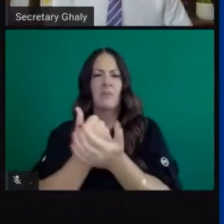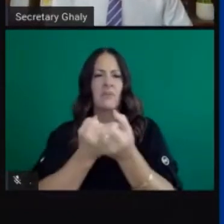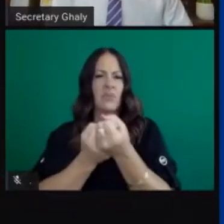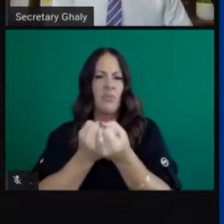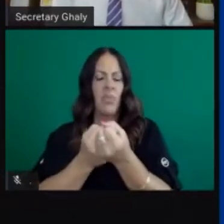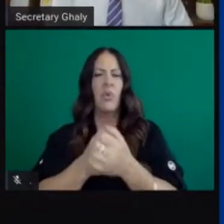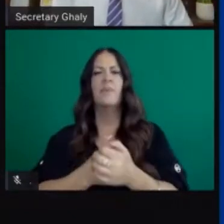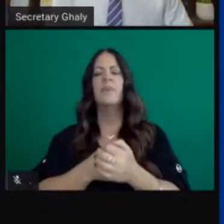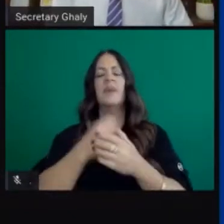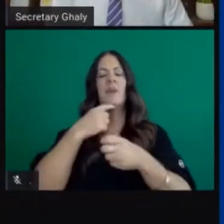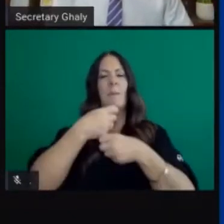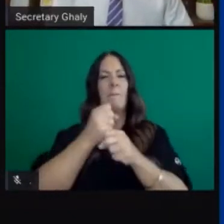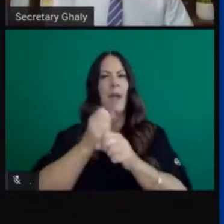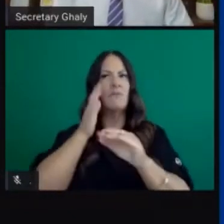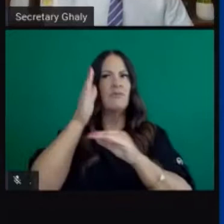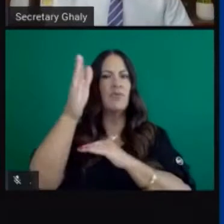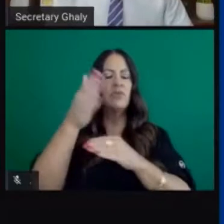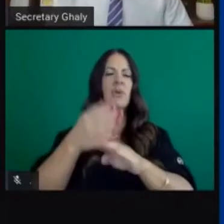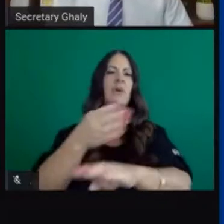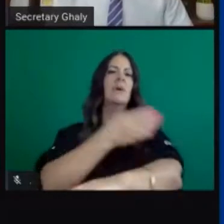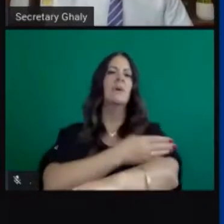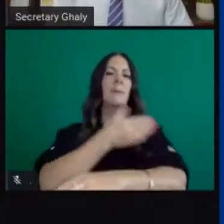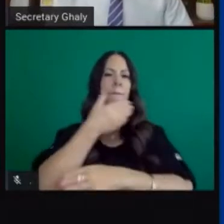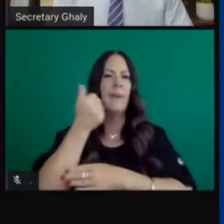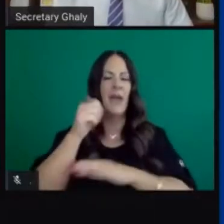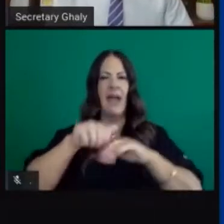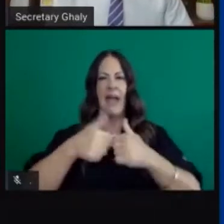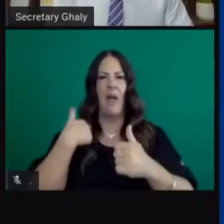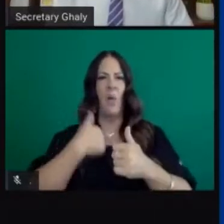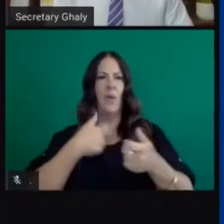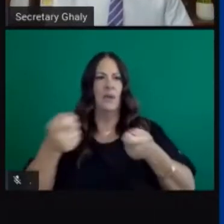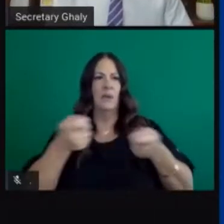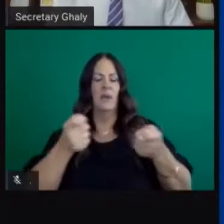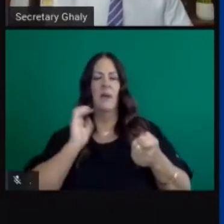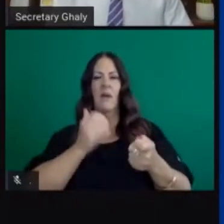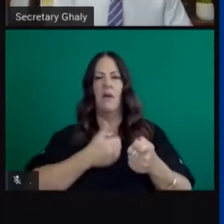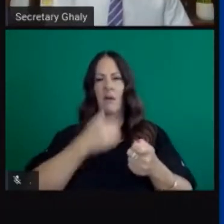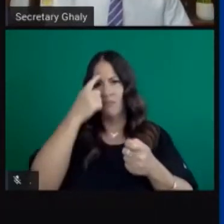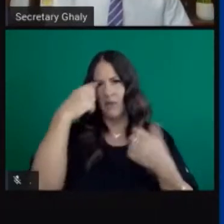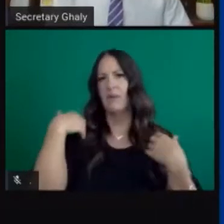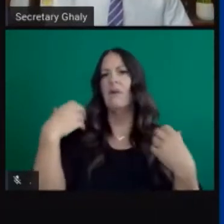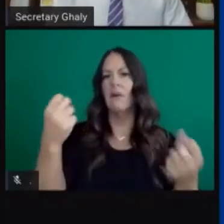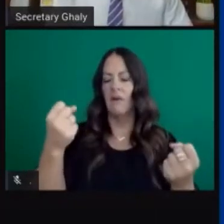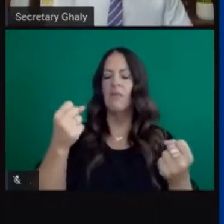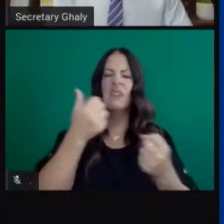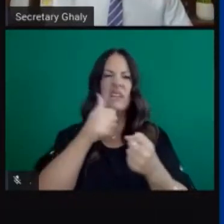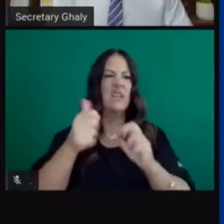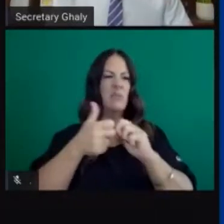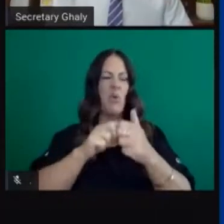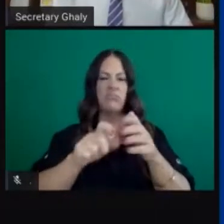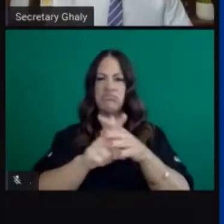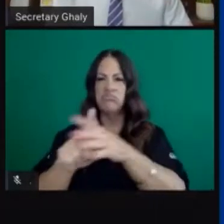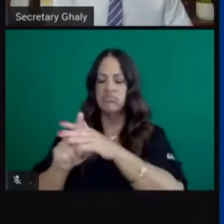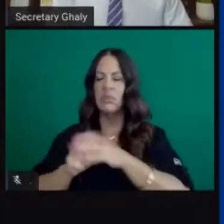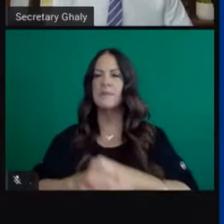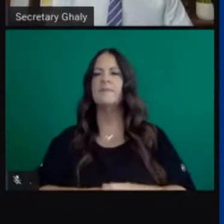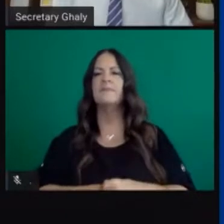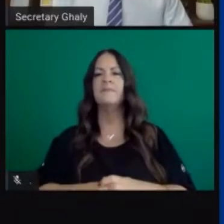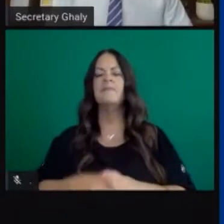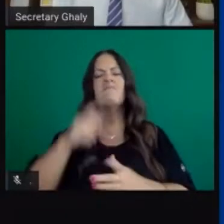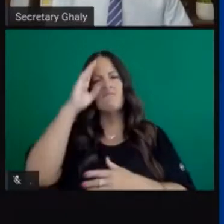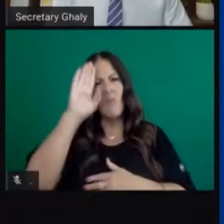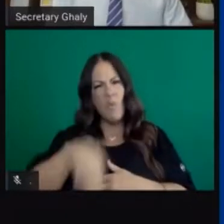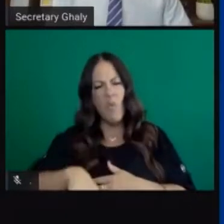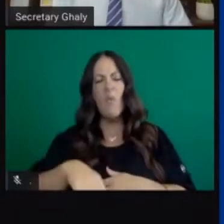future and give us the tools to better address behavioral health issues. But as it relates to behavioral health and COVID,